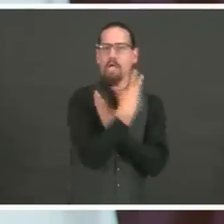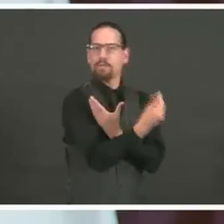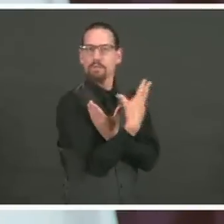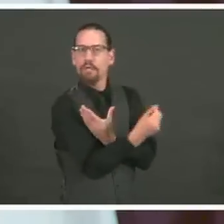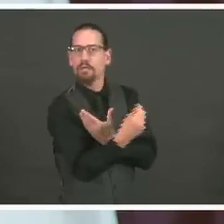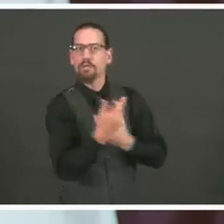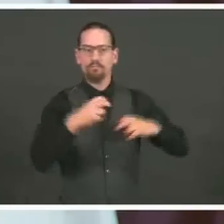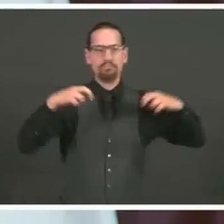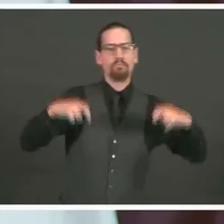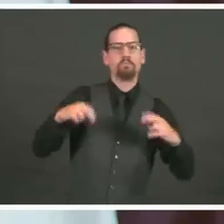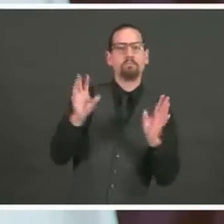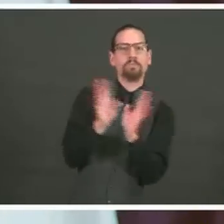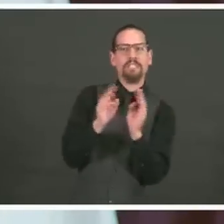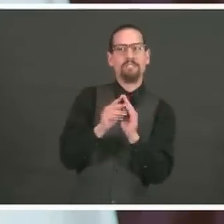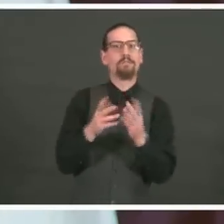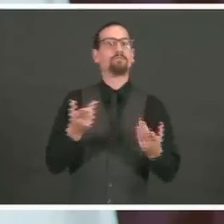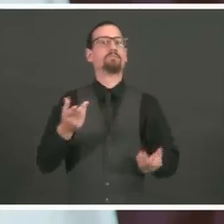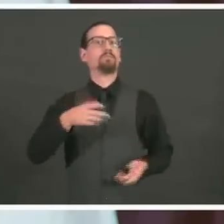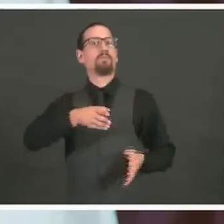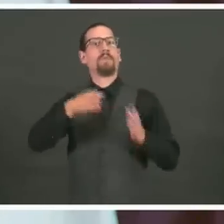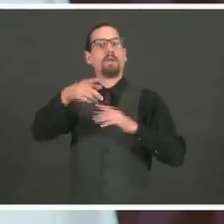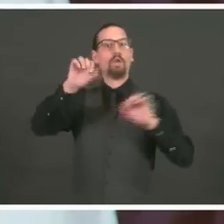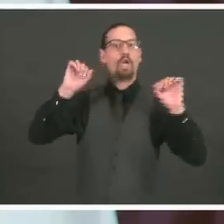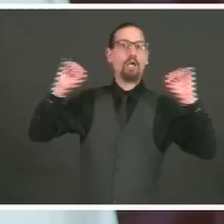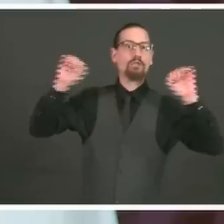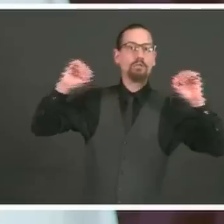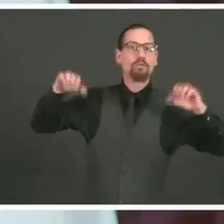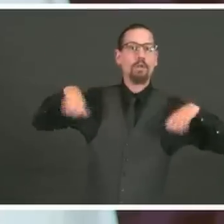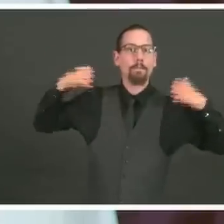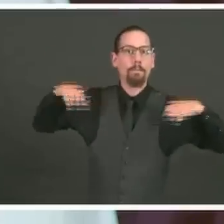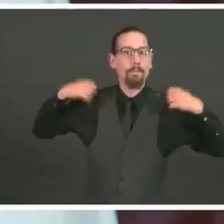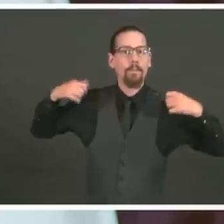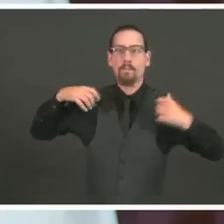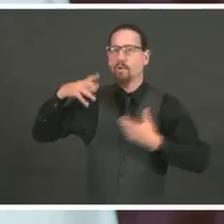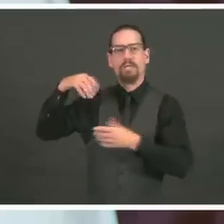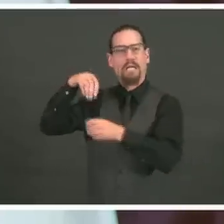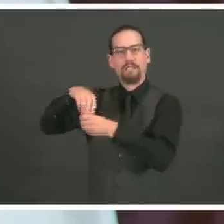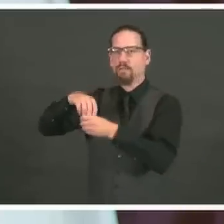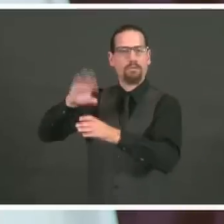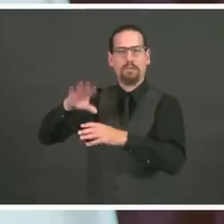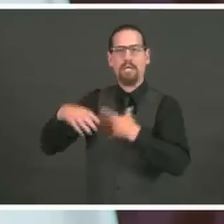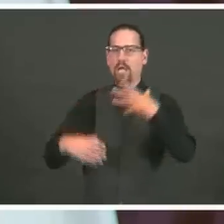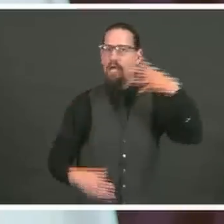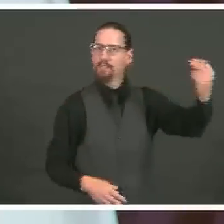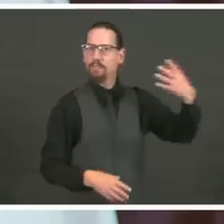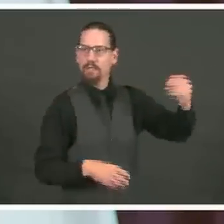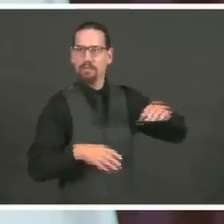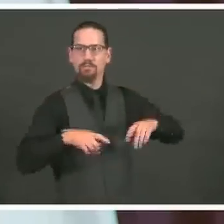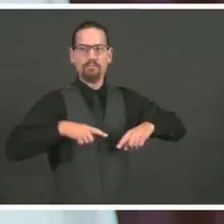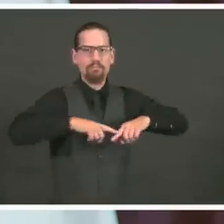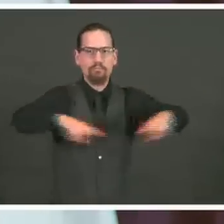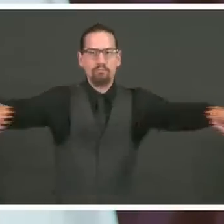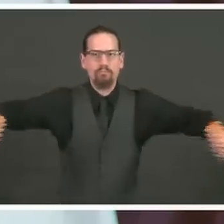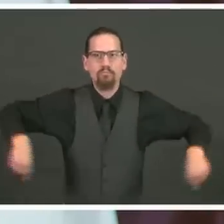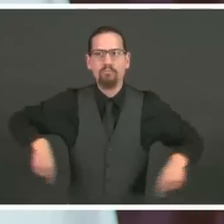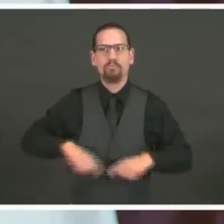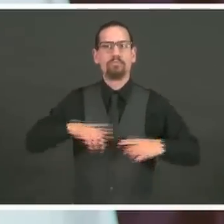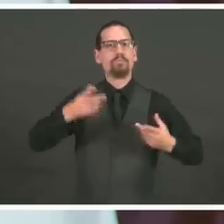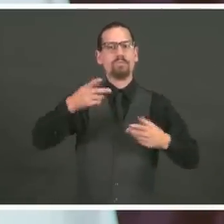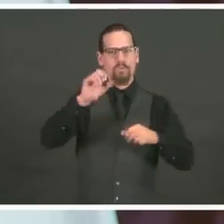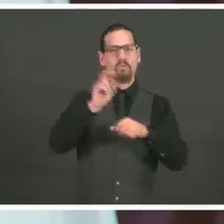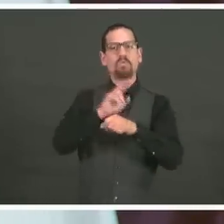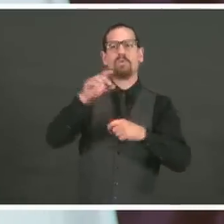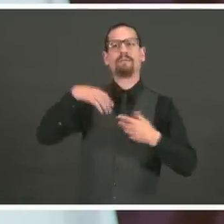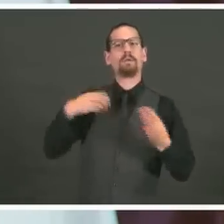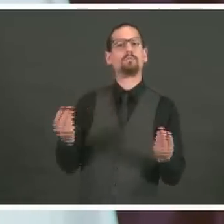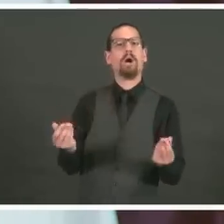fitness class outdoors. We're going to be looking at ways to make state property available so you can do more outside